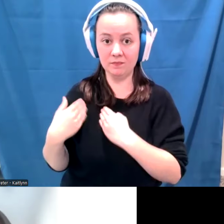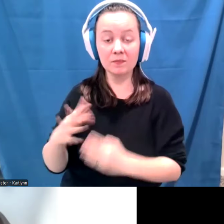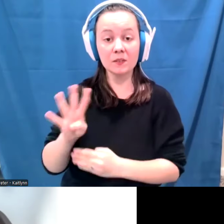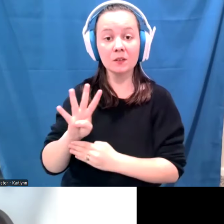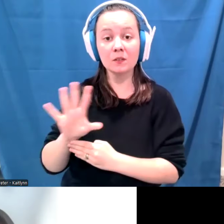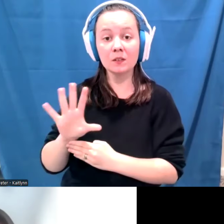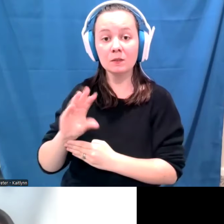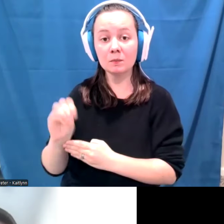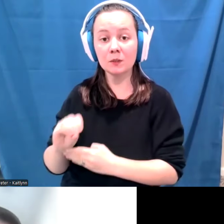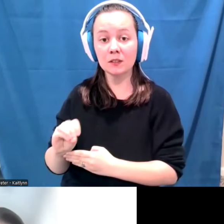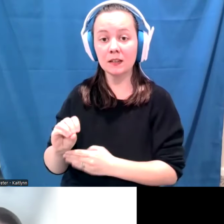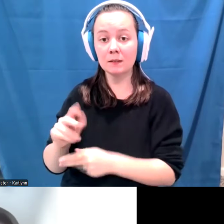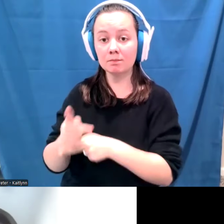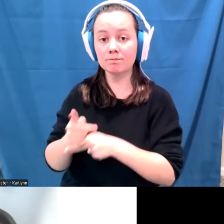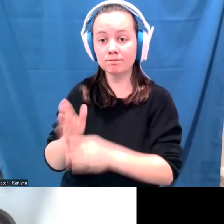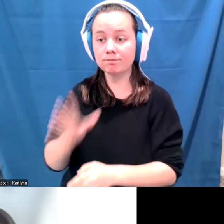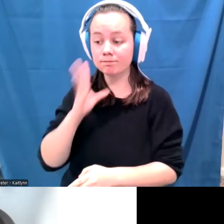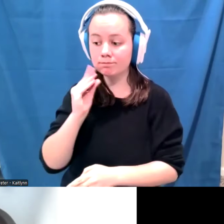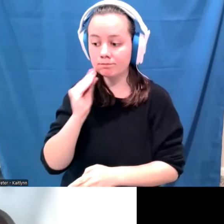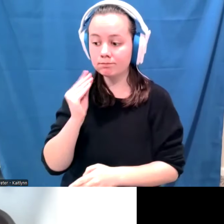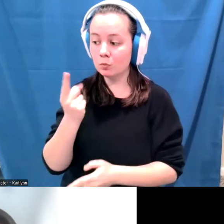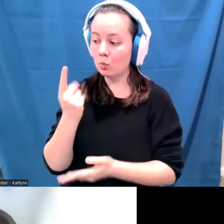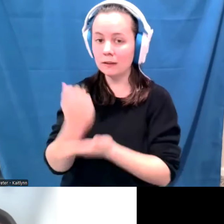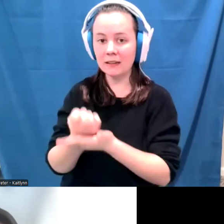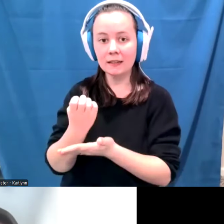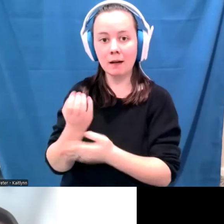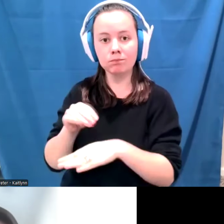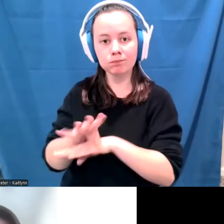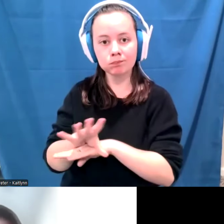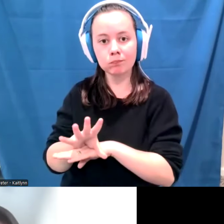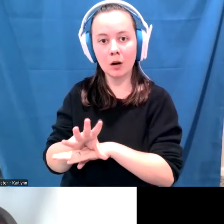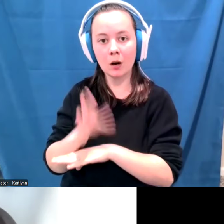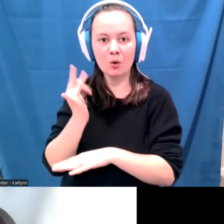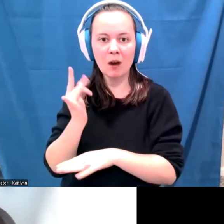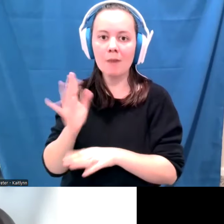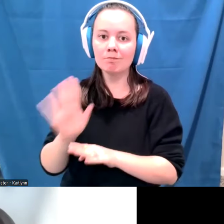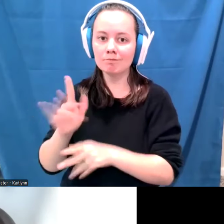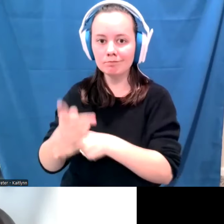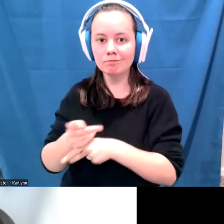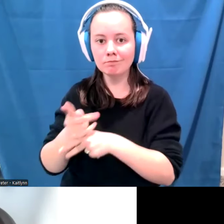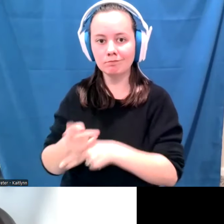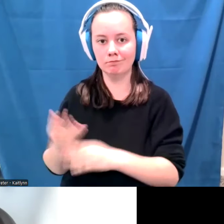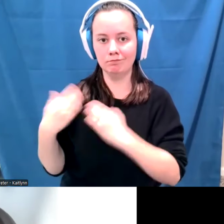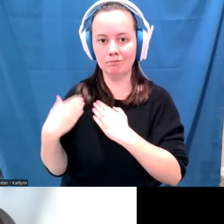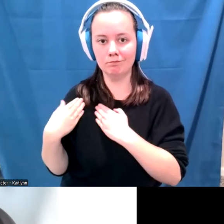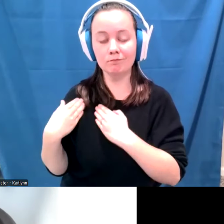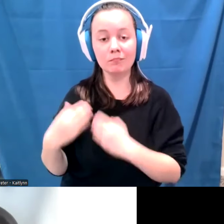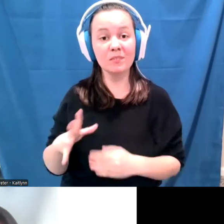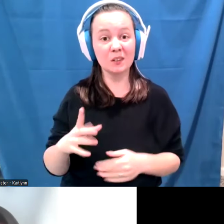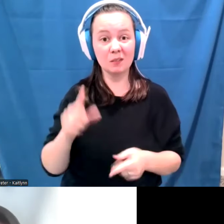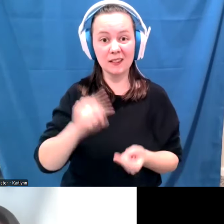one economic impact as a result of caregiving. So having a lack of support is in part